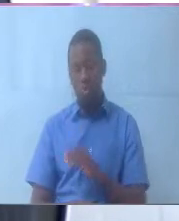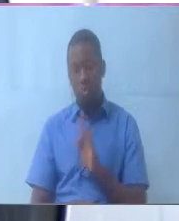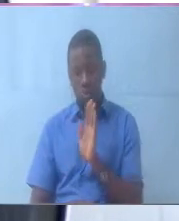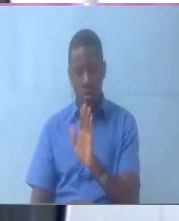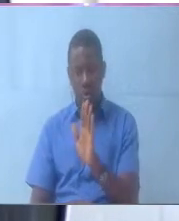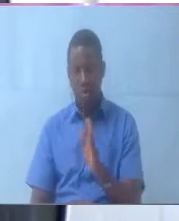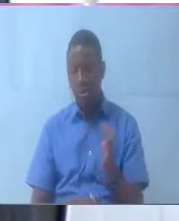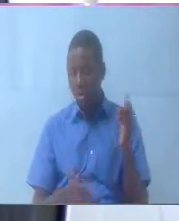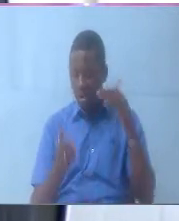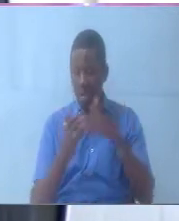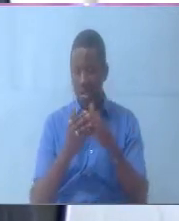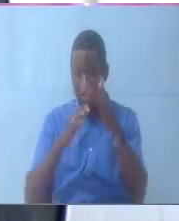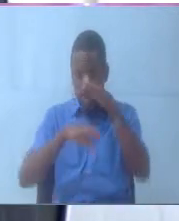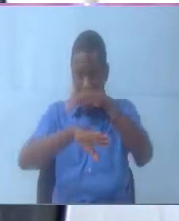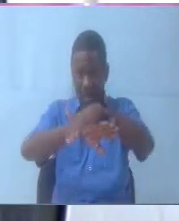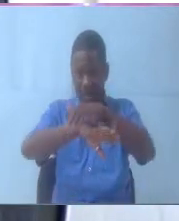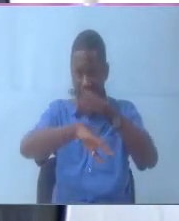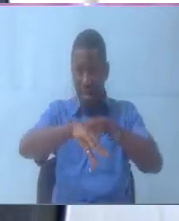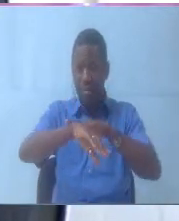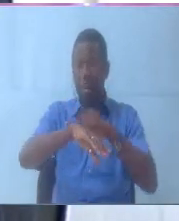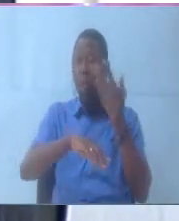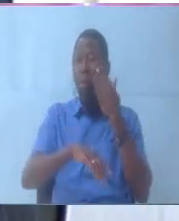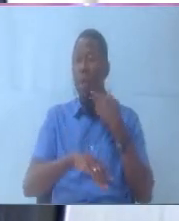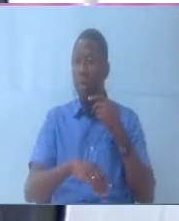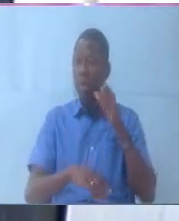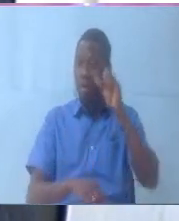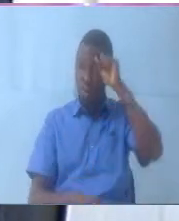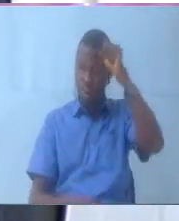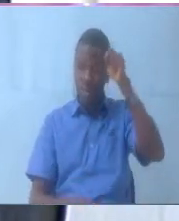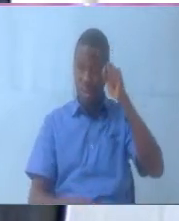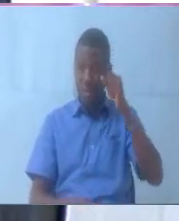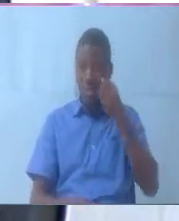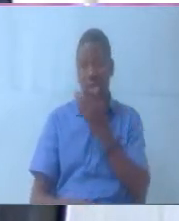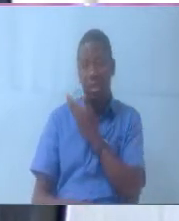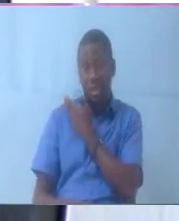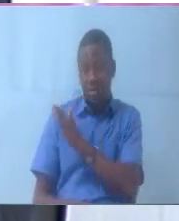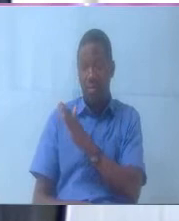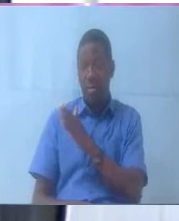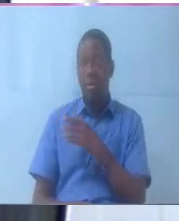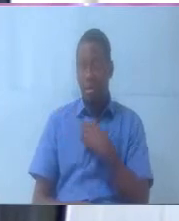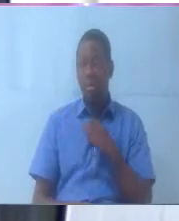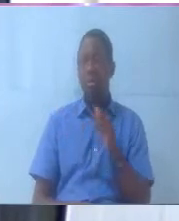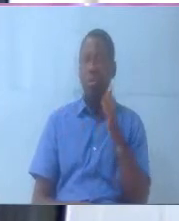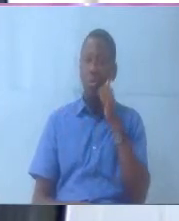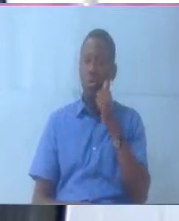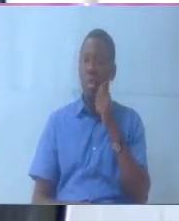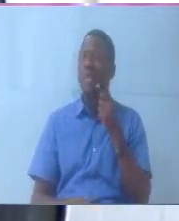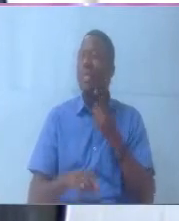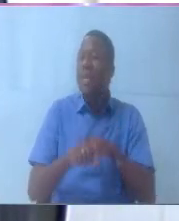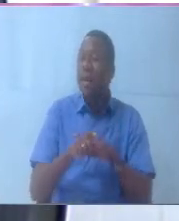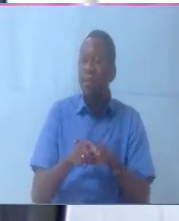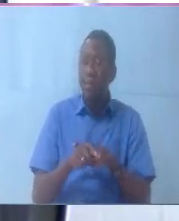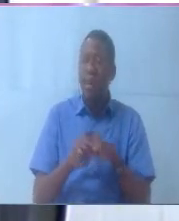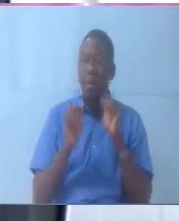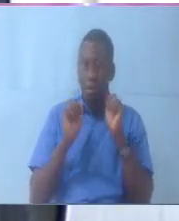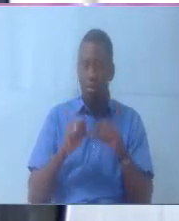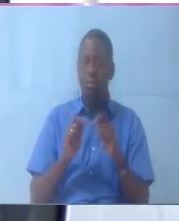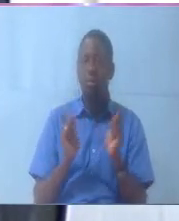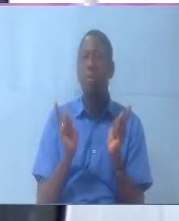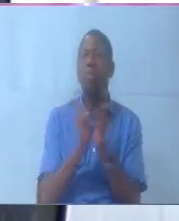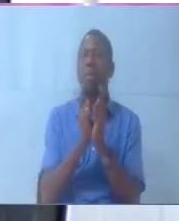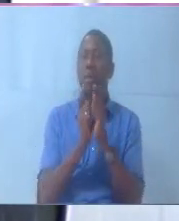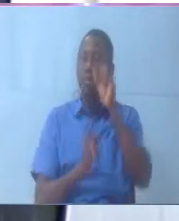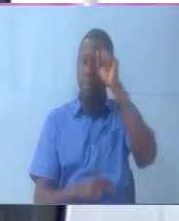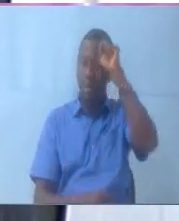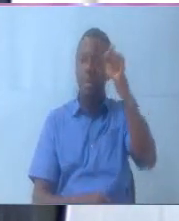when the President is leaving. He will use that opportunity to speak to the President. Ako biton si ko nyimbula wonya doron fo wuraro nim President bitala te be fero